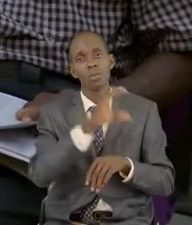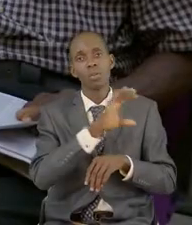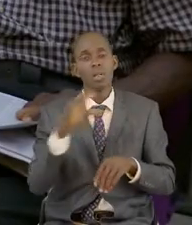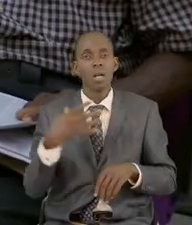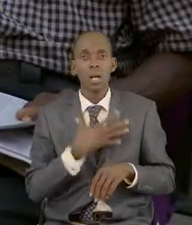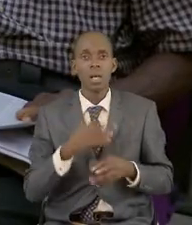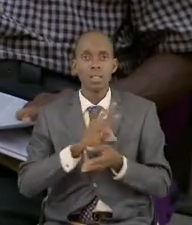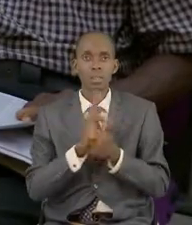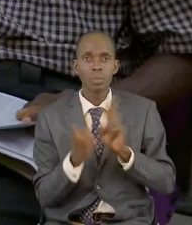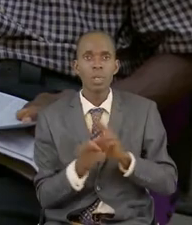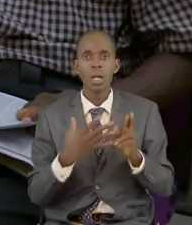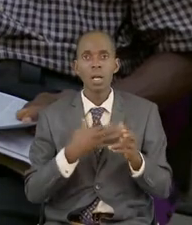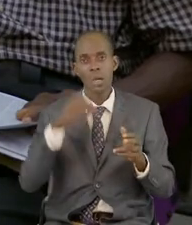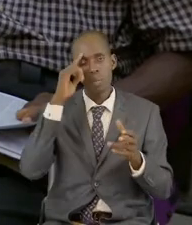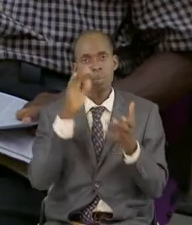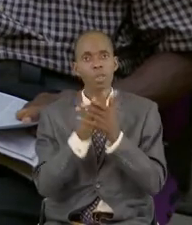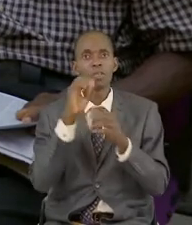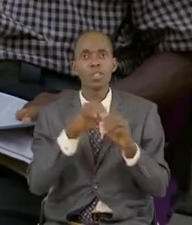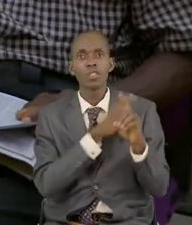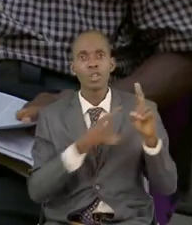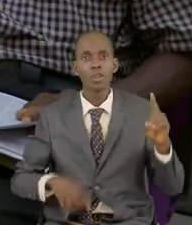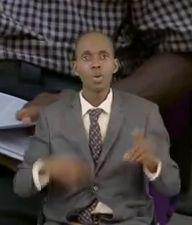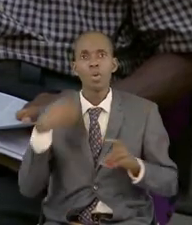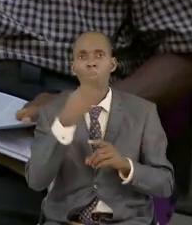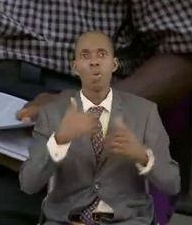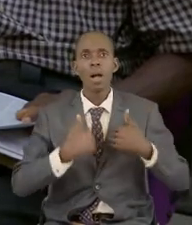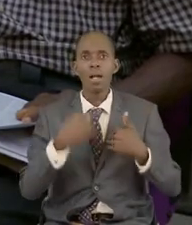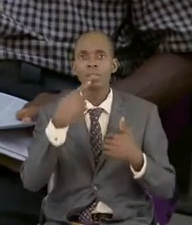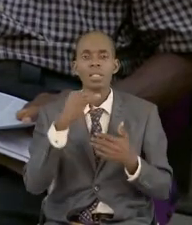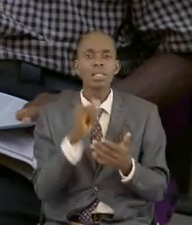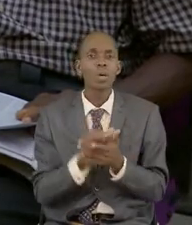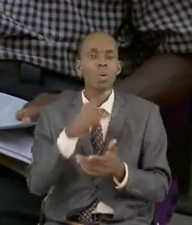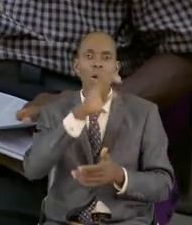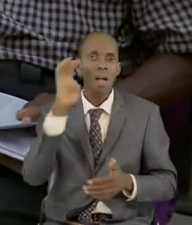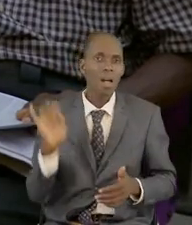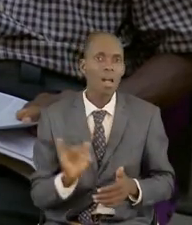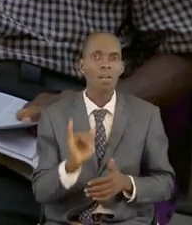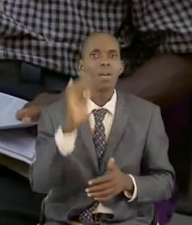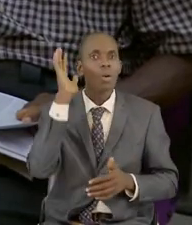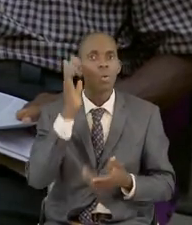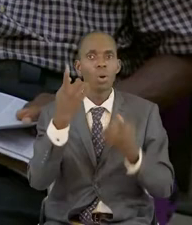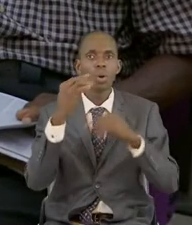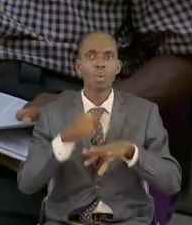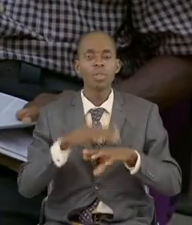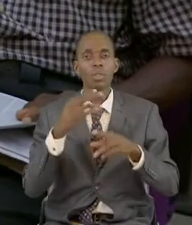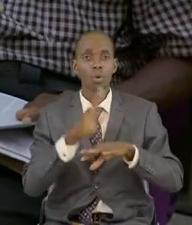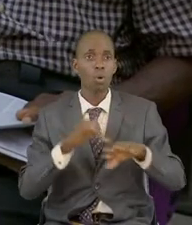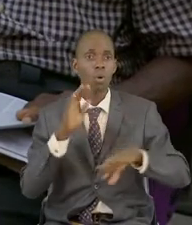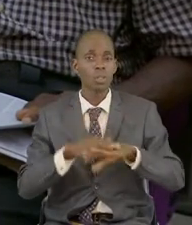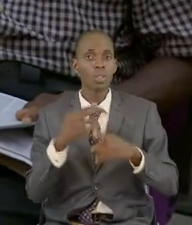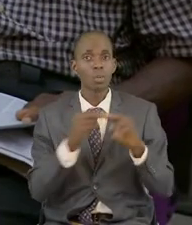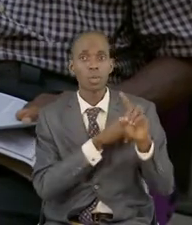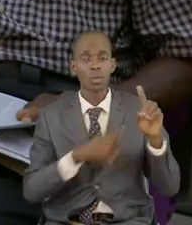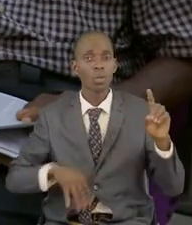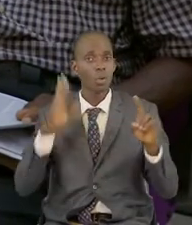the Lord, who has said, whosoever shall call on the name of the Lord shall be saved. For by grace are